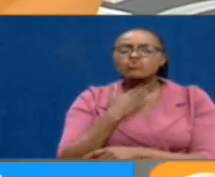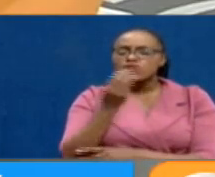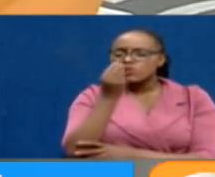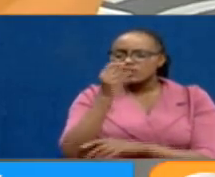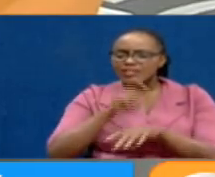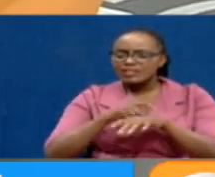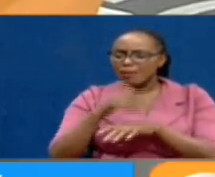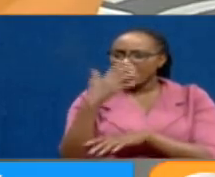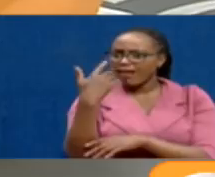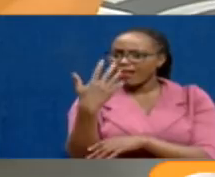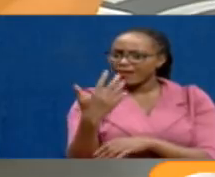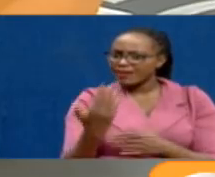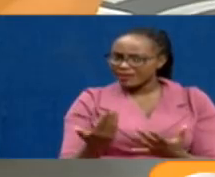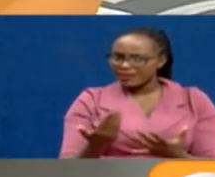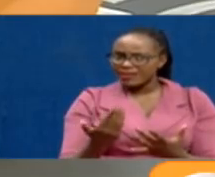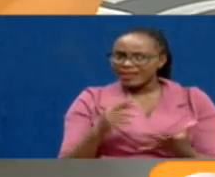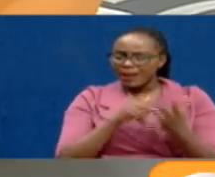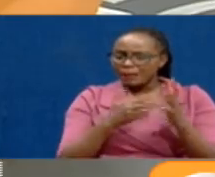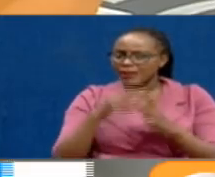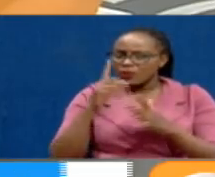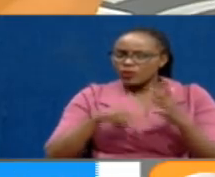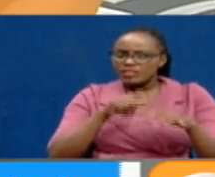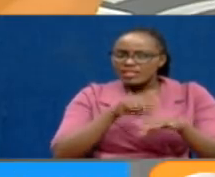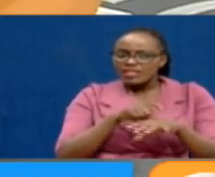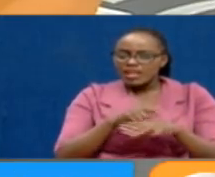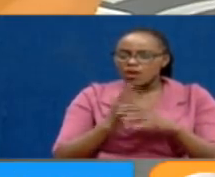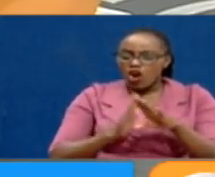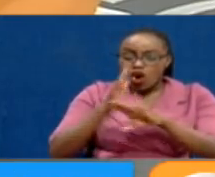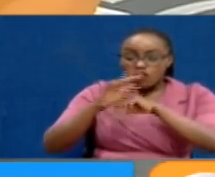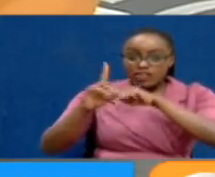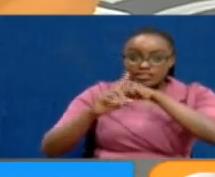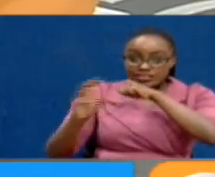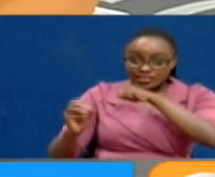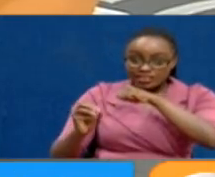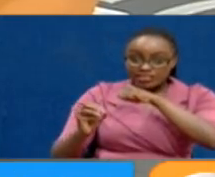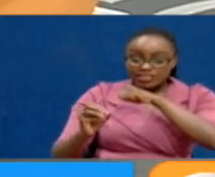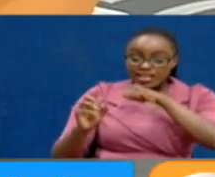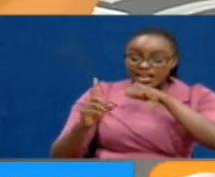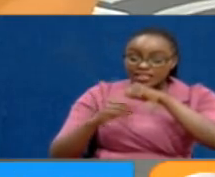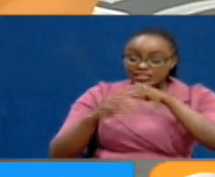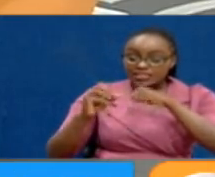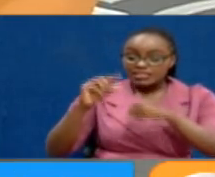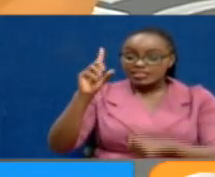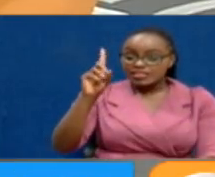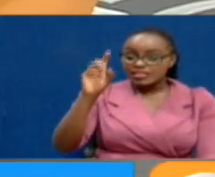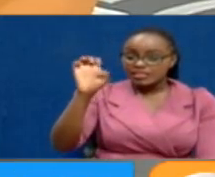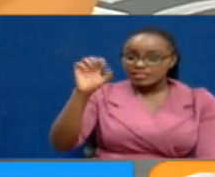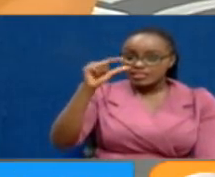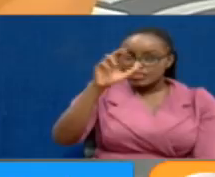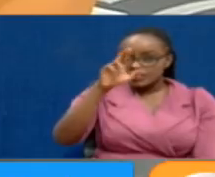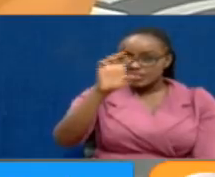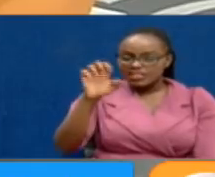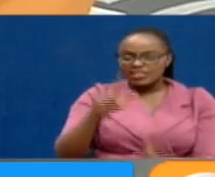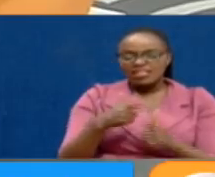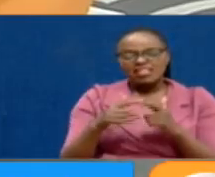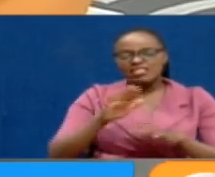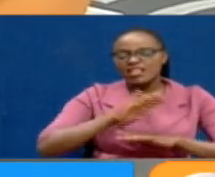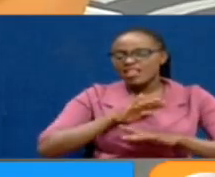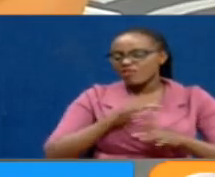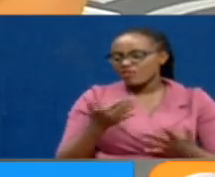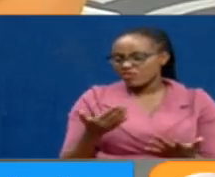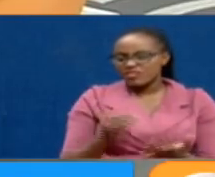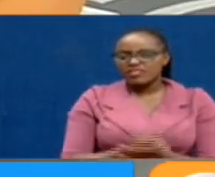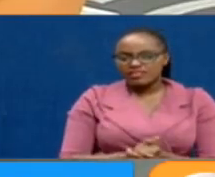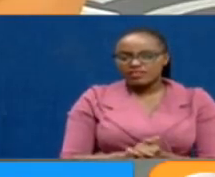still green. At least the heat gets to above 60. 60 degrees is enough, or maybe 15 minutes or less will be enough.